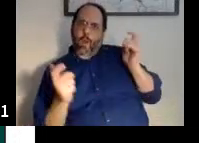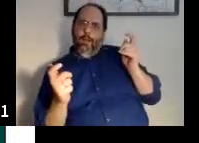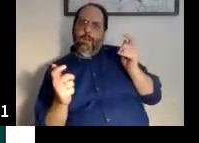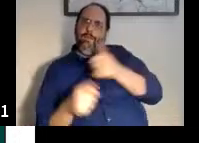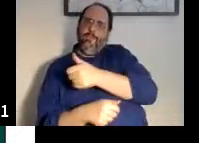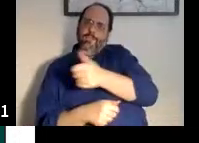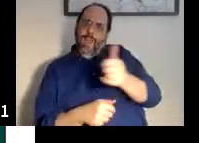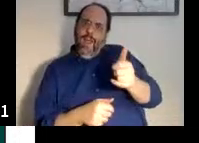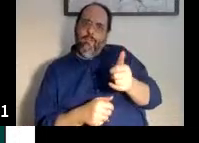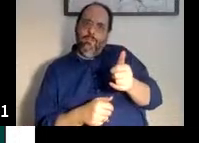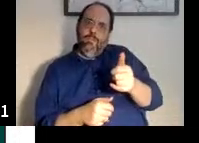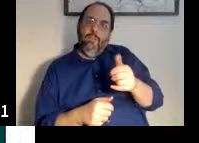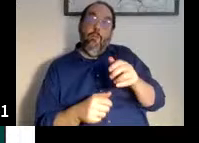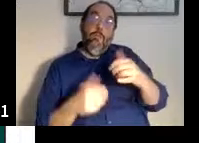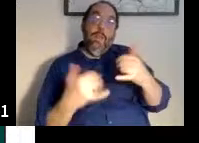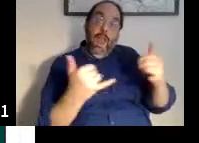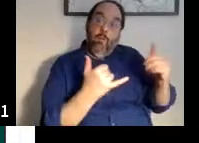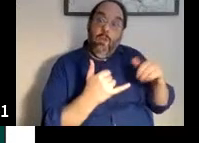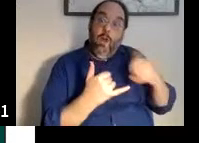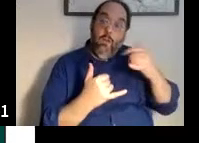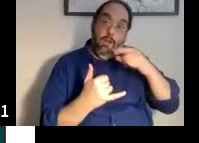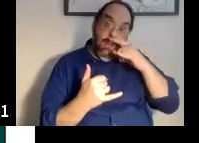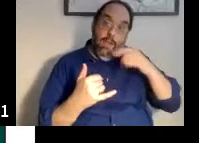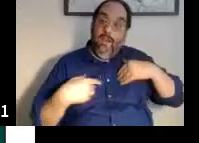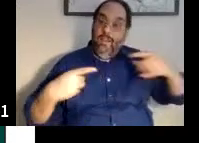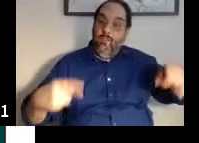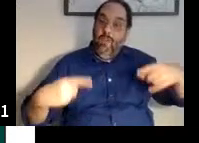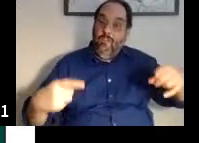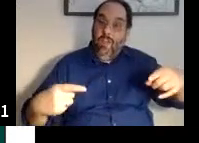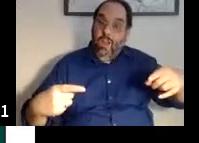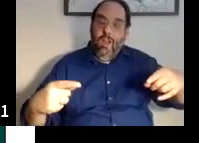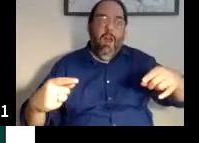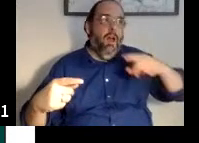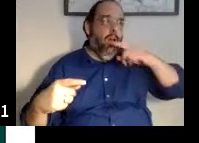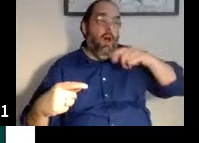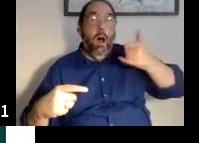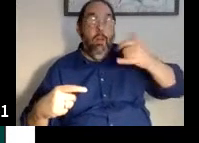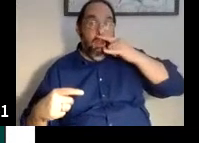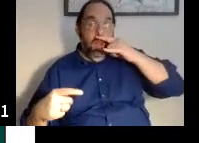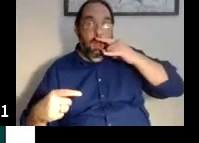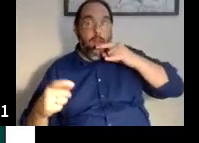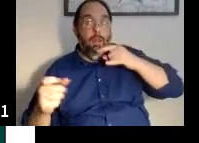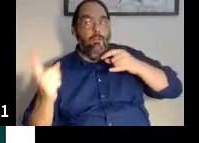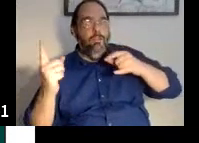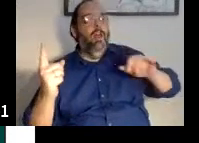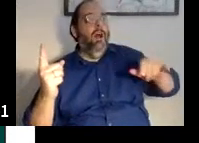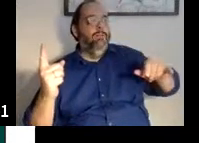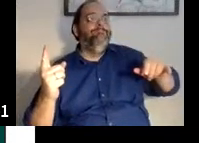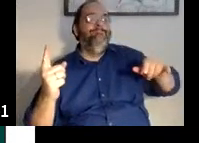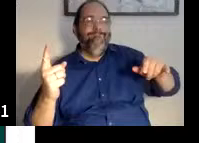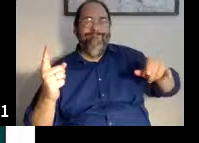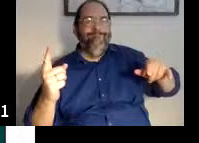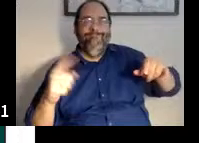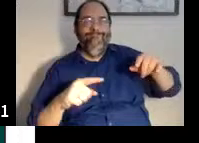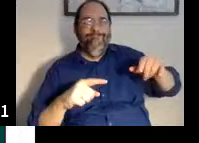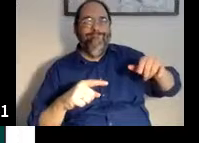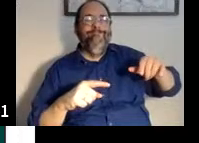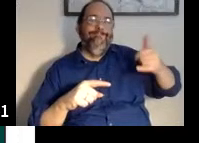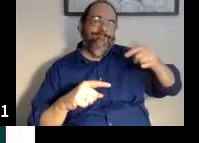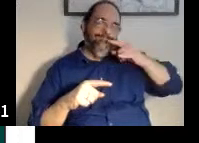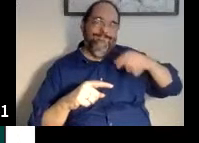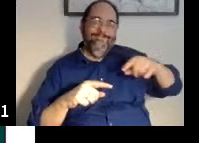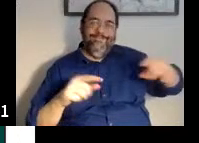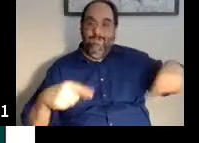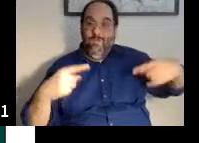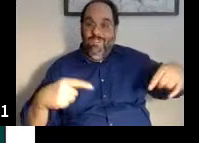young person in a mobility device, they understand where they can't go anymore, and where that route ends. And so I really encourage for